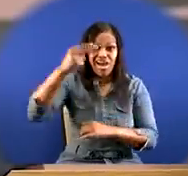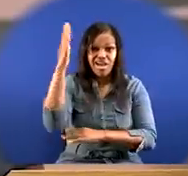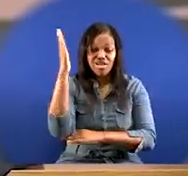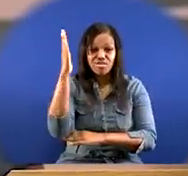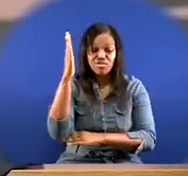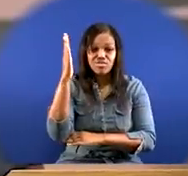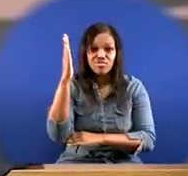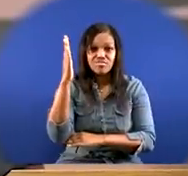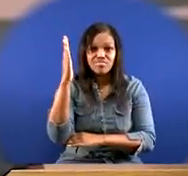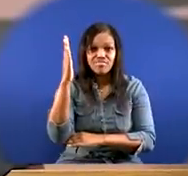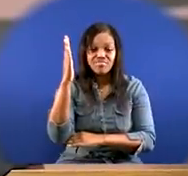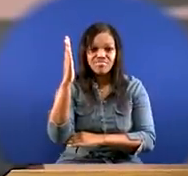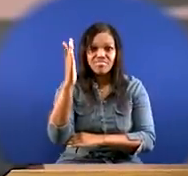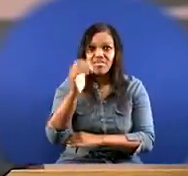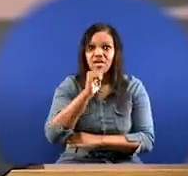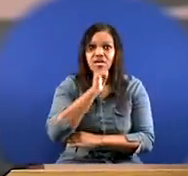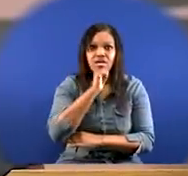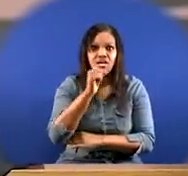an unearthly,